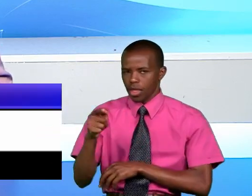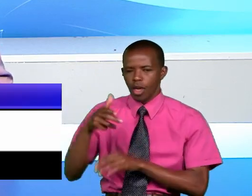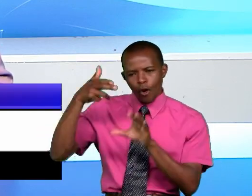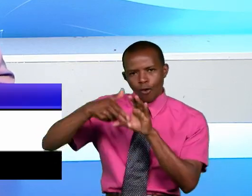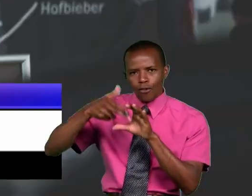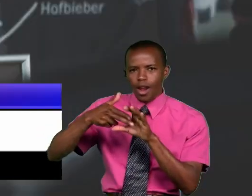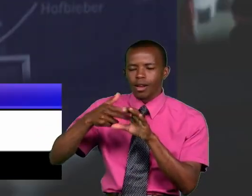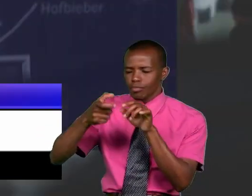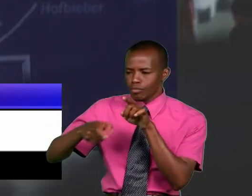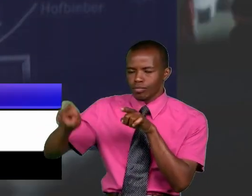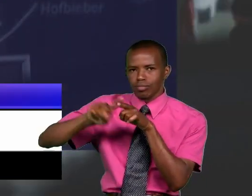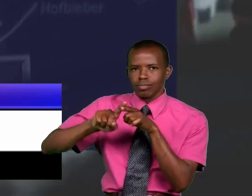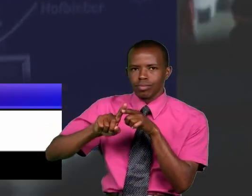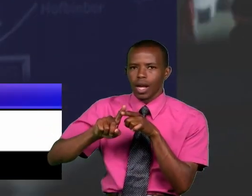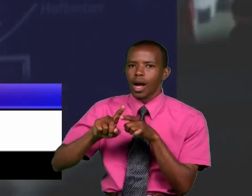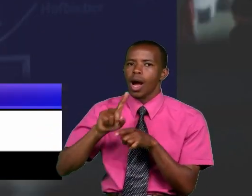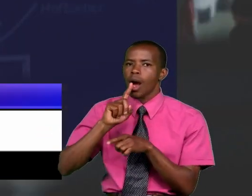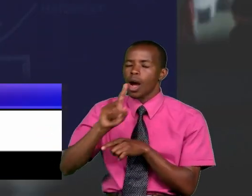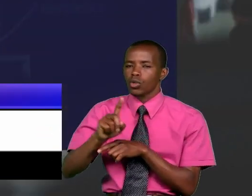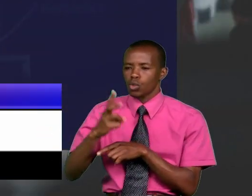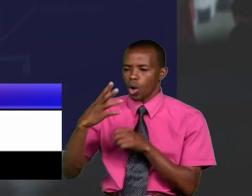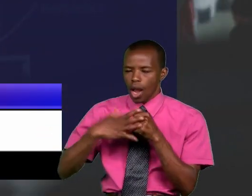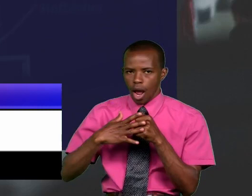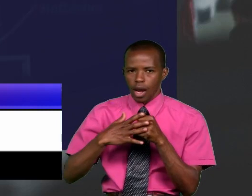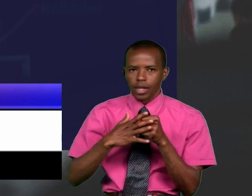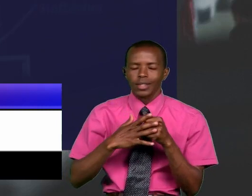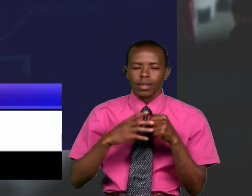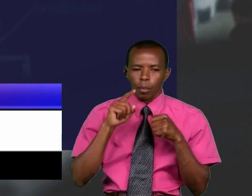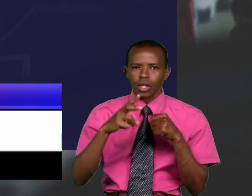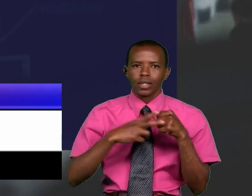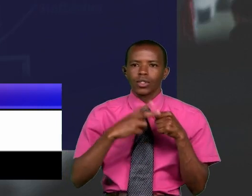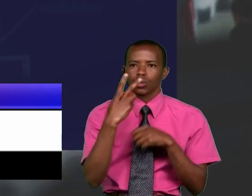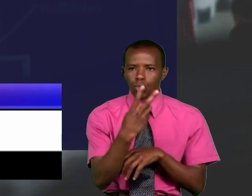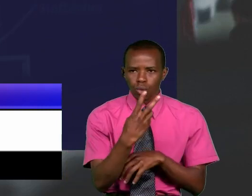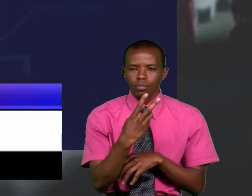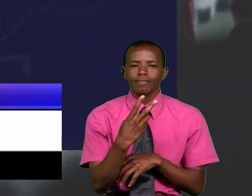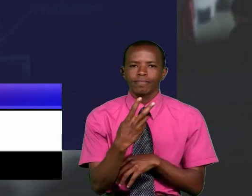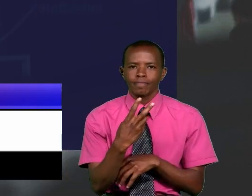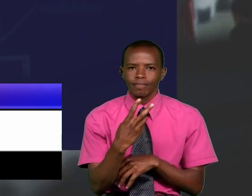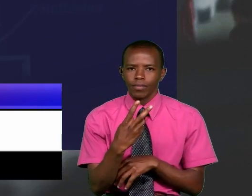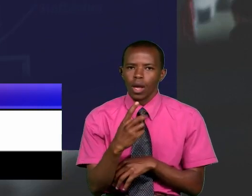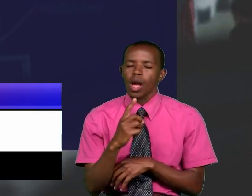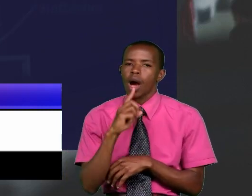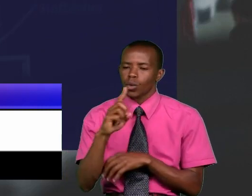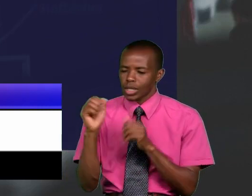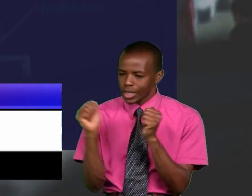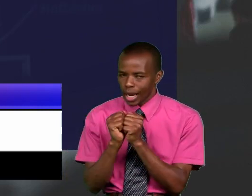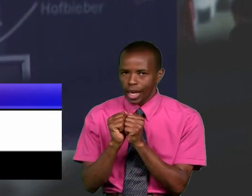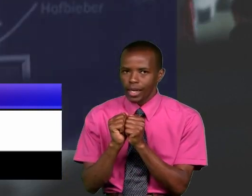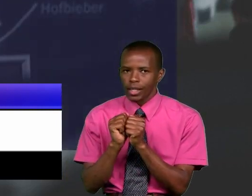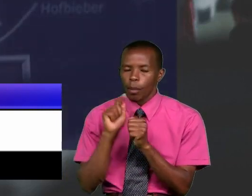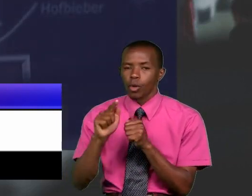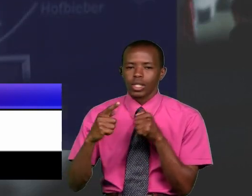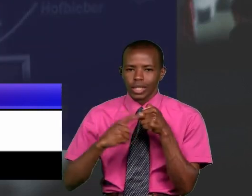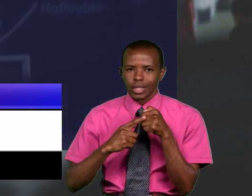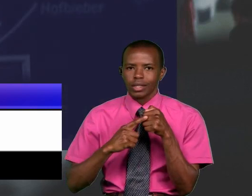beginning minute will retail at 129 shillings and 72 cents and for super petrol, 110 shillings and 60